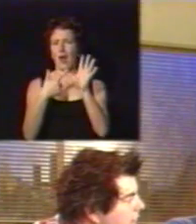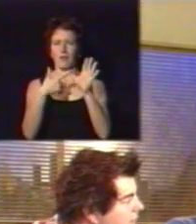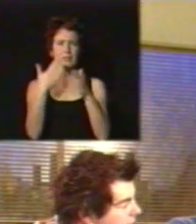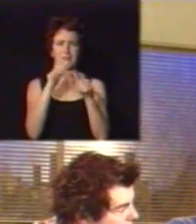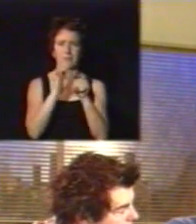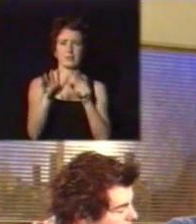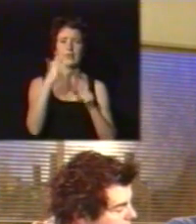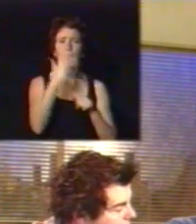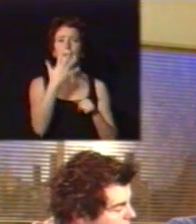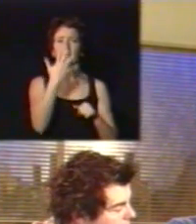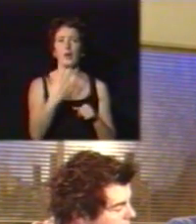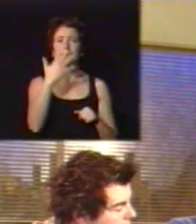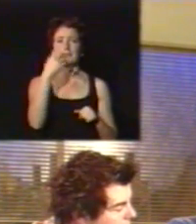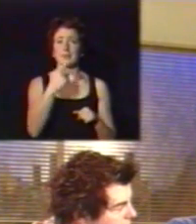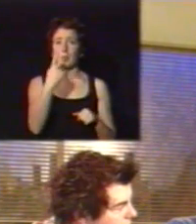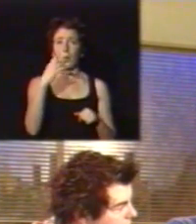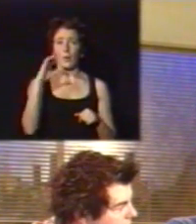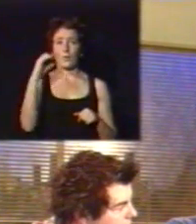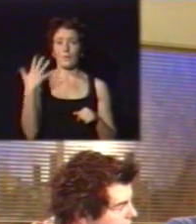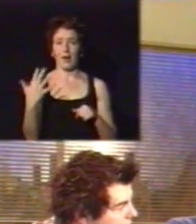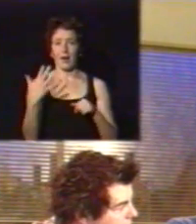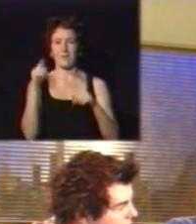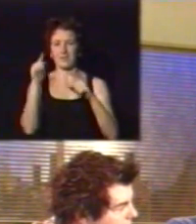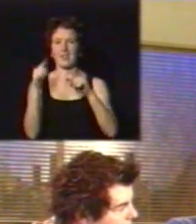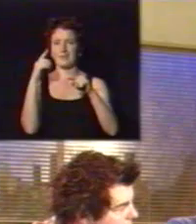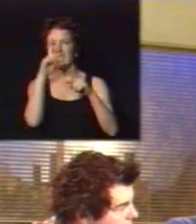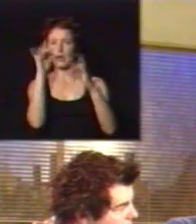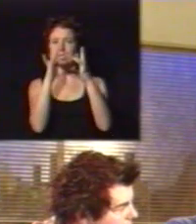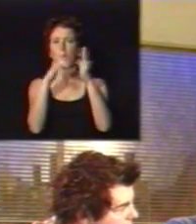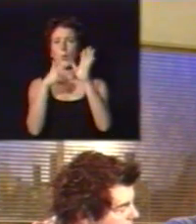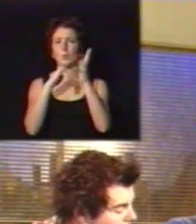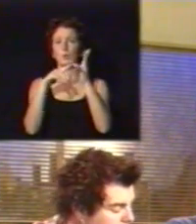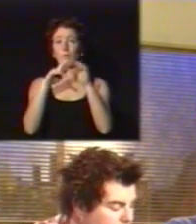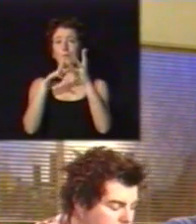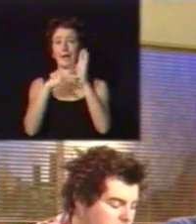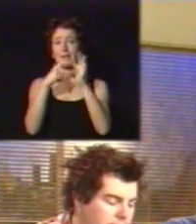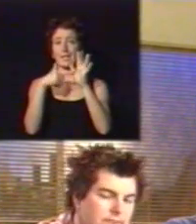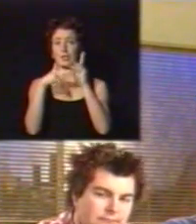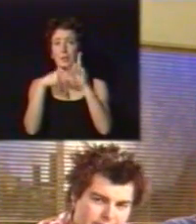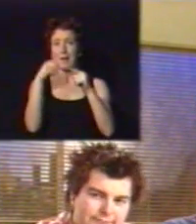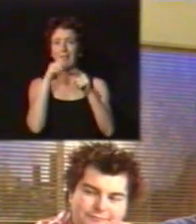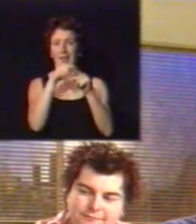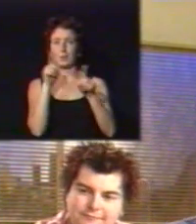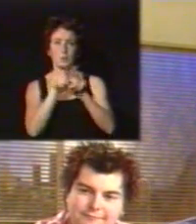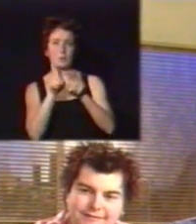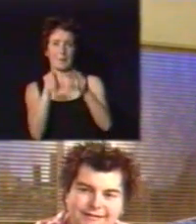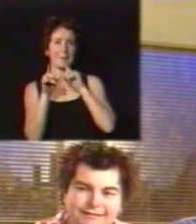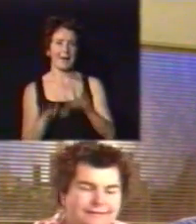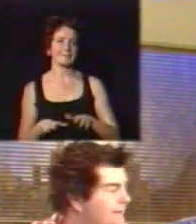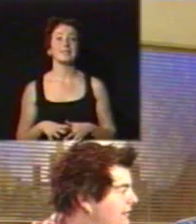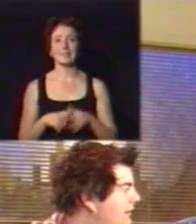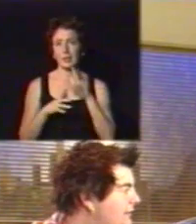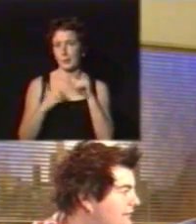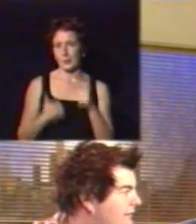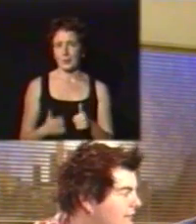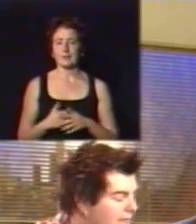So 9510-5569 is the Also Foundation. They always have lots of details about minus 18. Well done. Separation club or something. She's